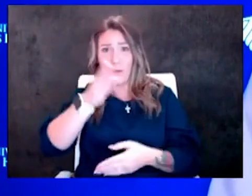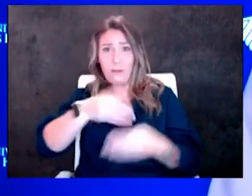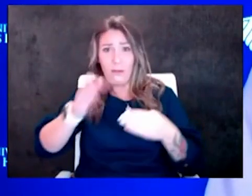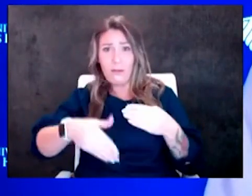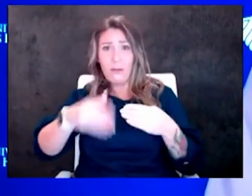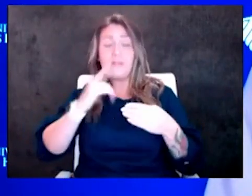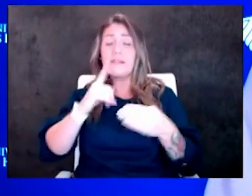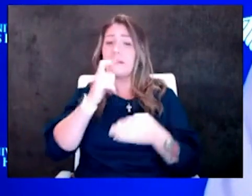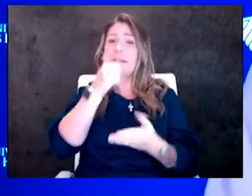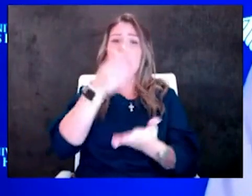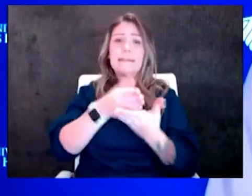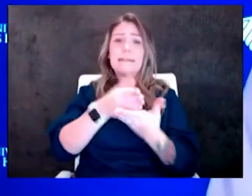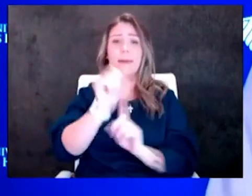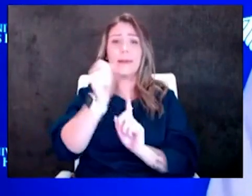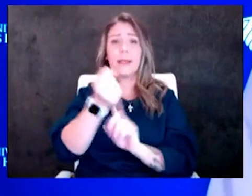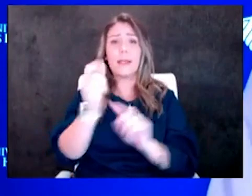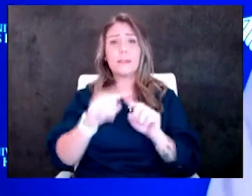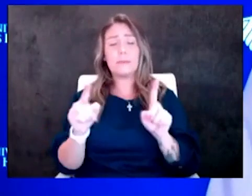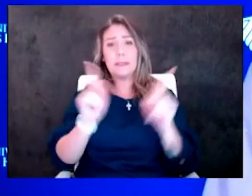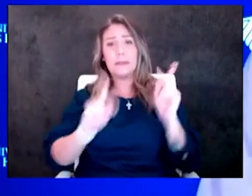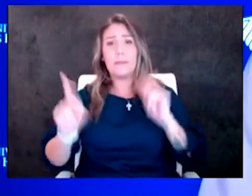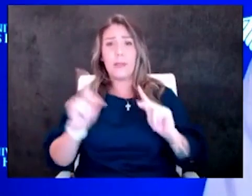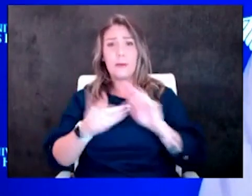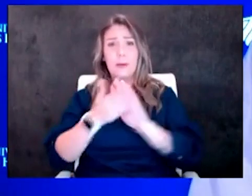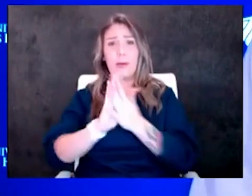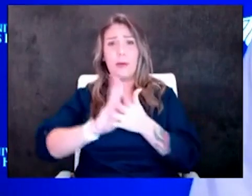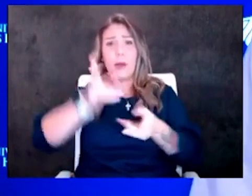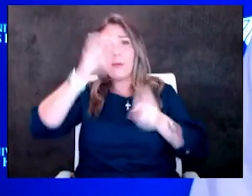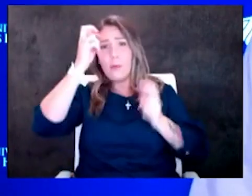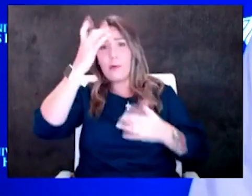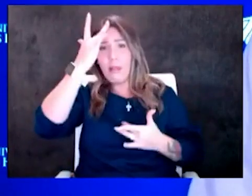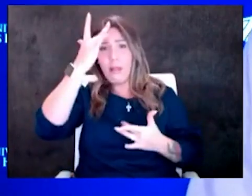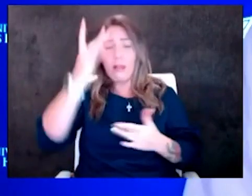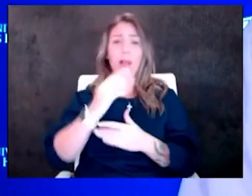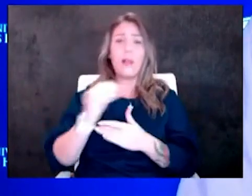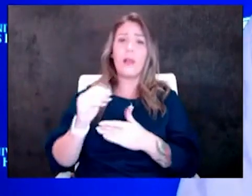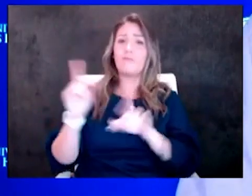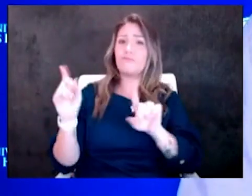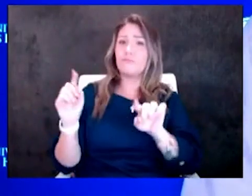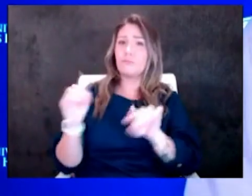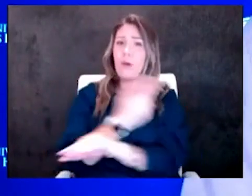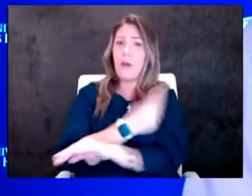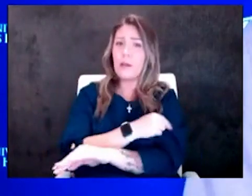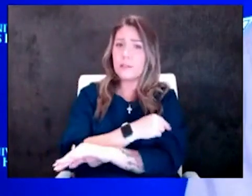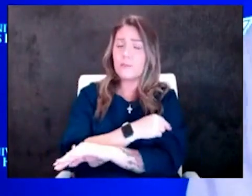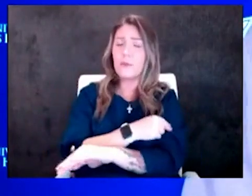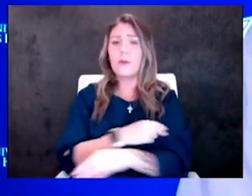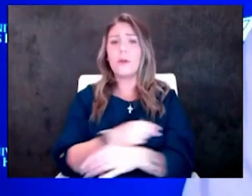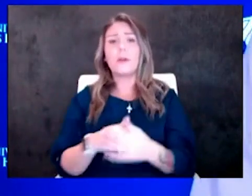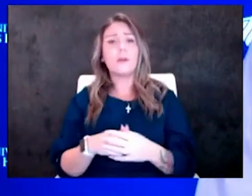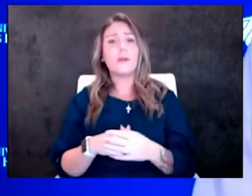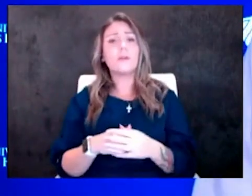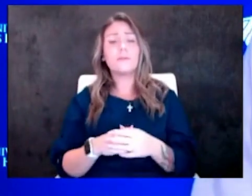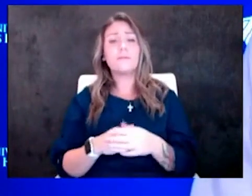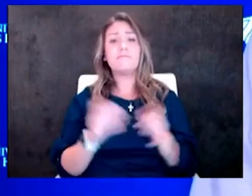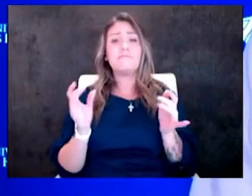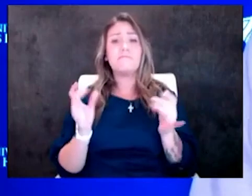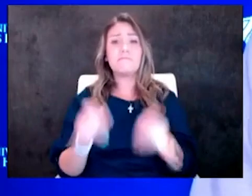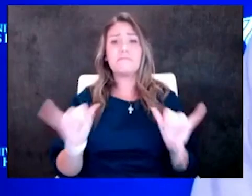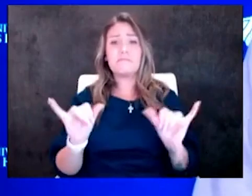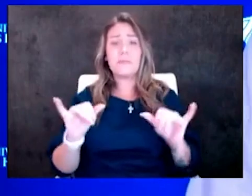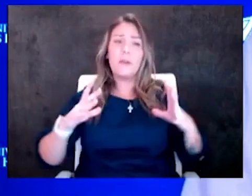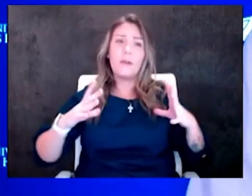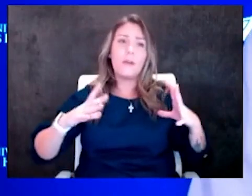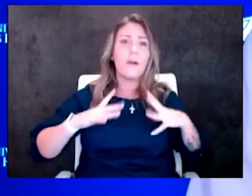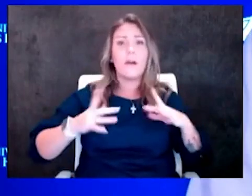cases, but it's stopping the people from getting severely ill, having to go to the hospital, continuing to be off work, not being able to return